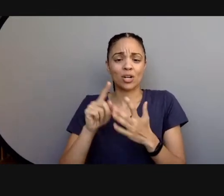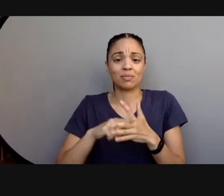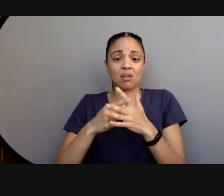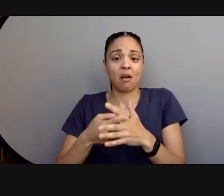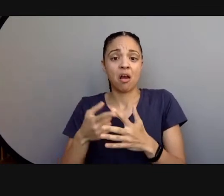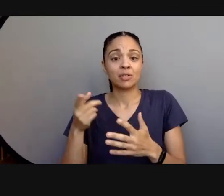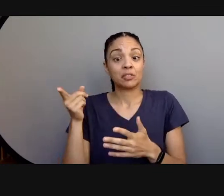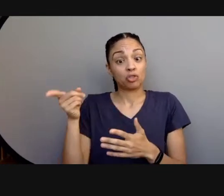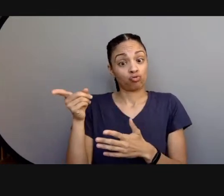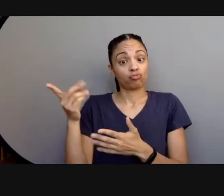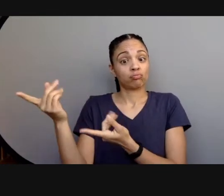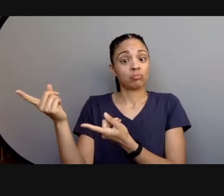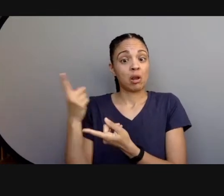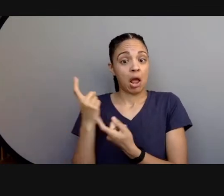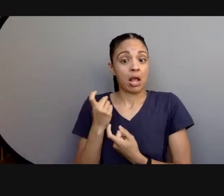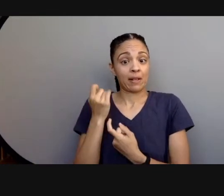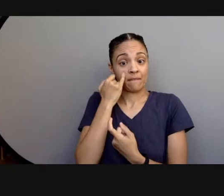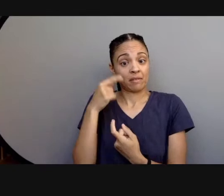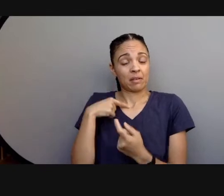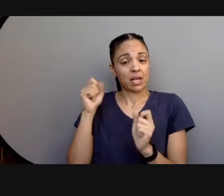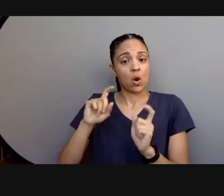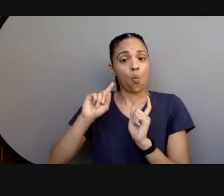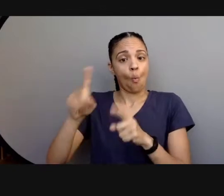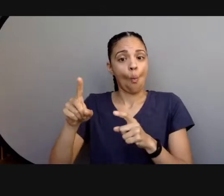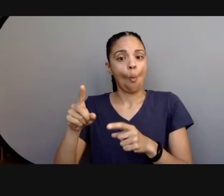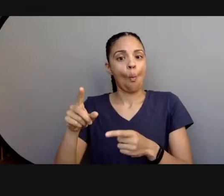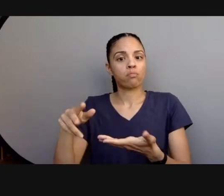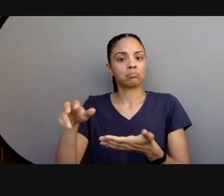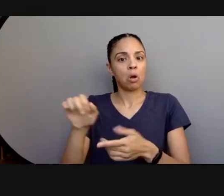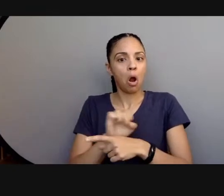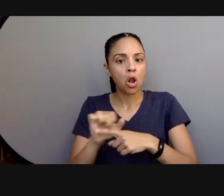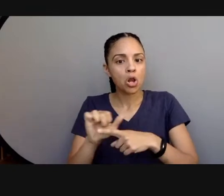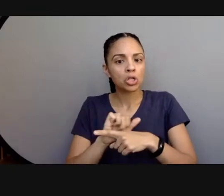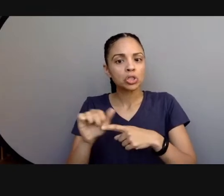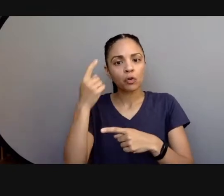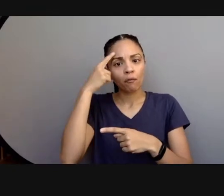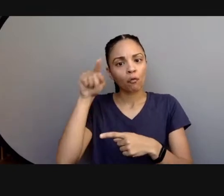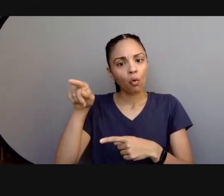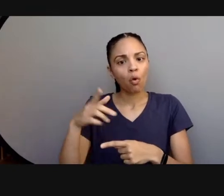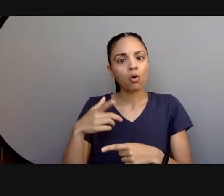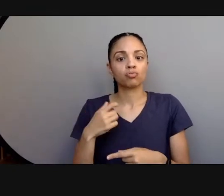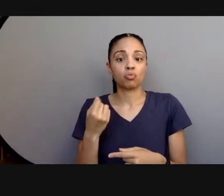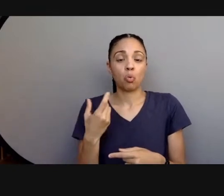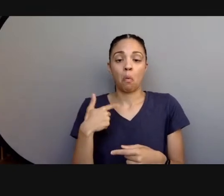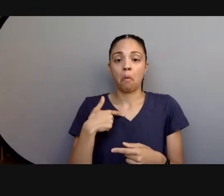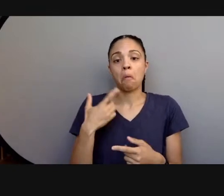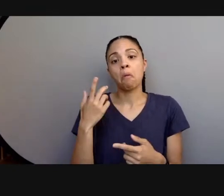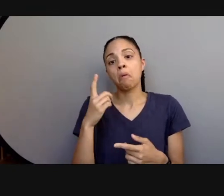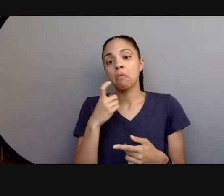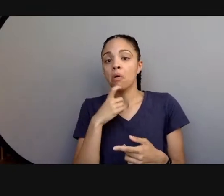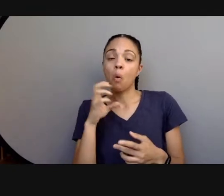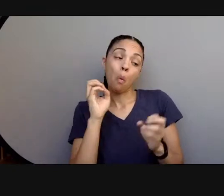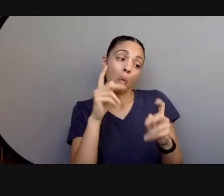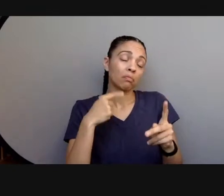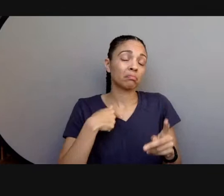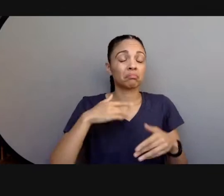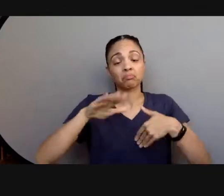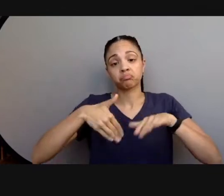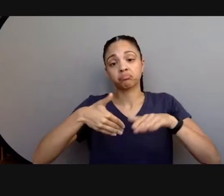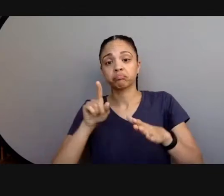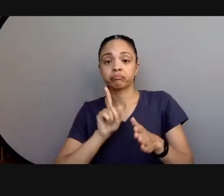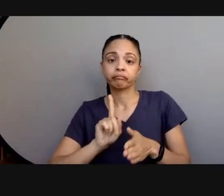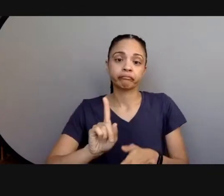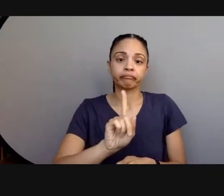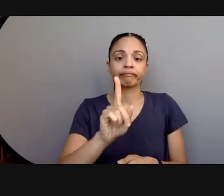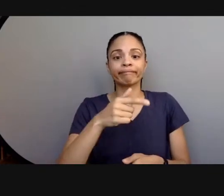like, okay. I had no clue what it was for. And I come into this room and I just do a solo that I had made